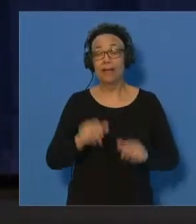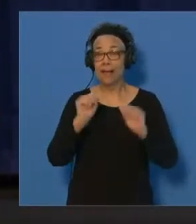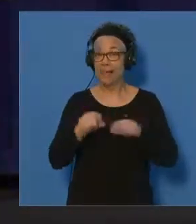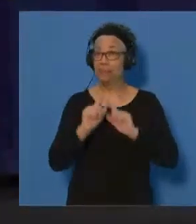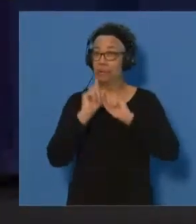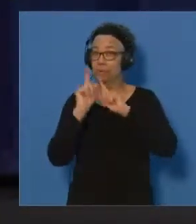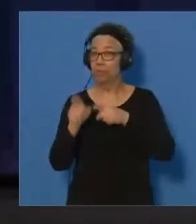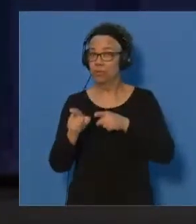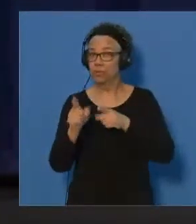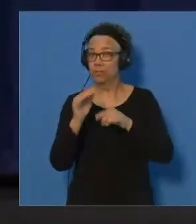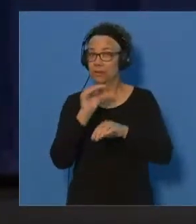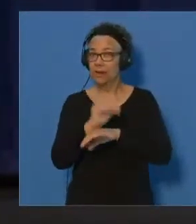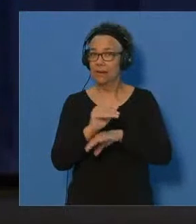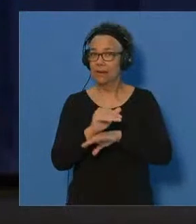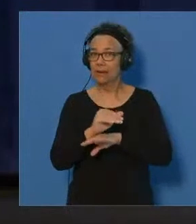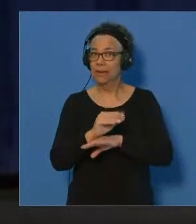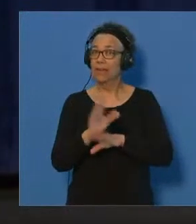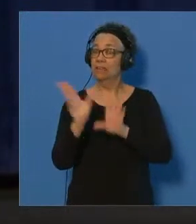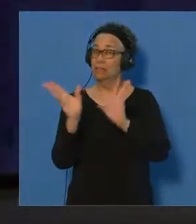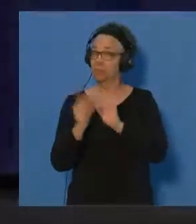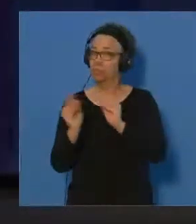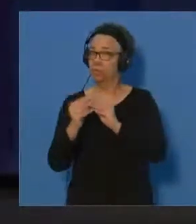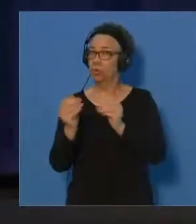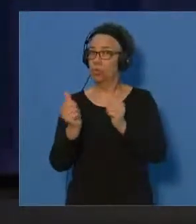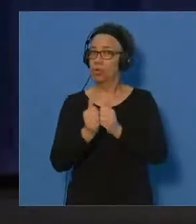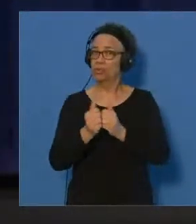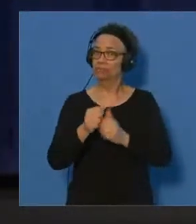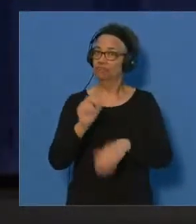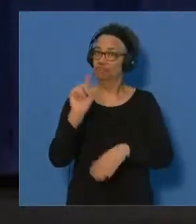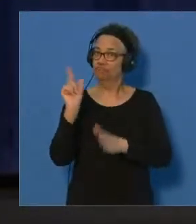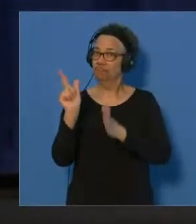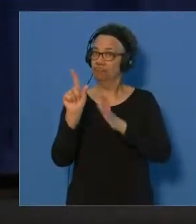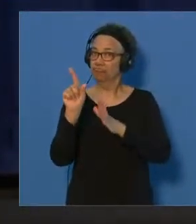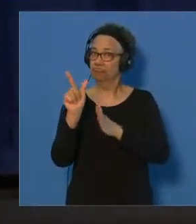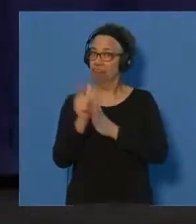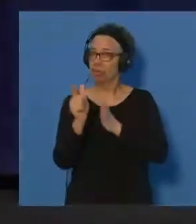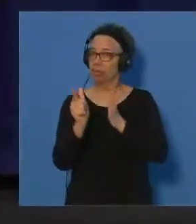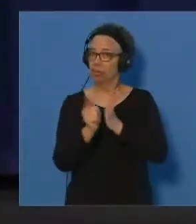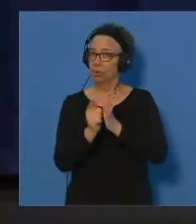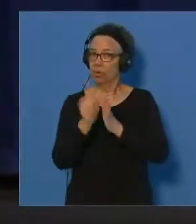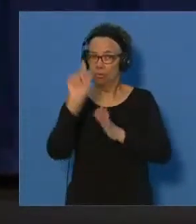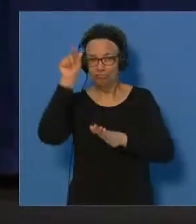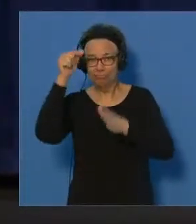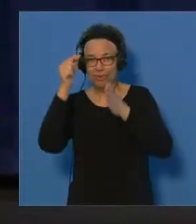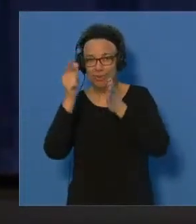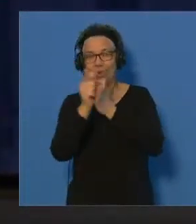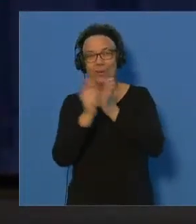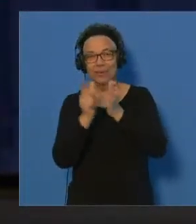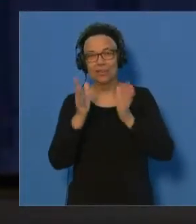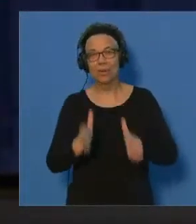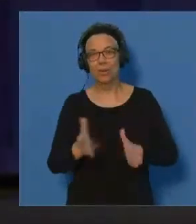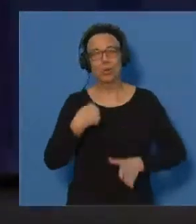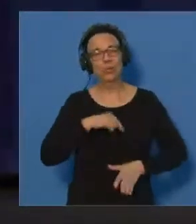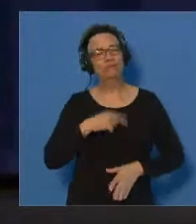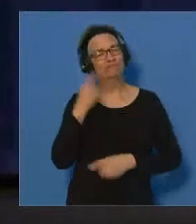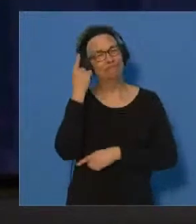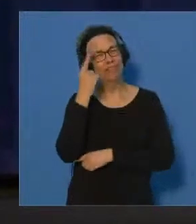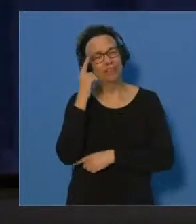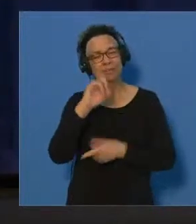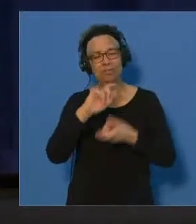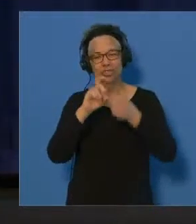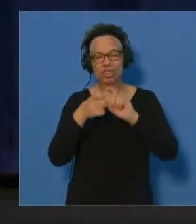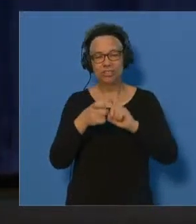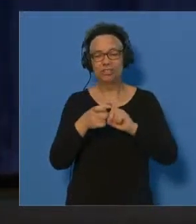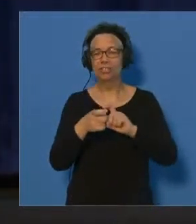evening that in consultation with the judiciary, we are in the process of considering amendments to the regulations to address practical